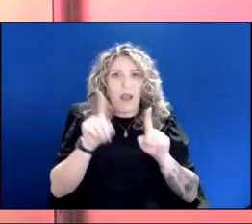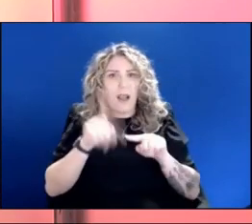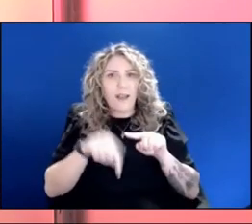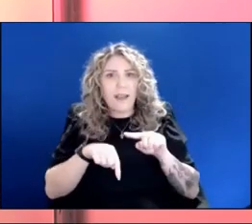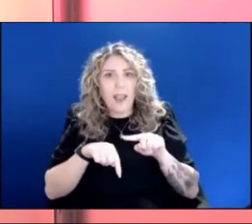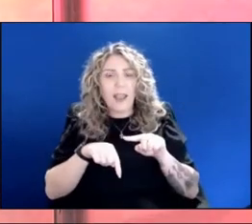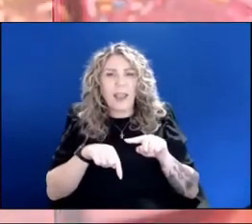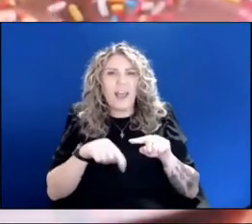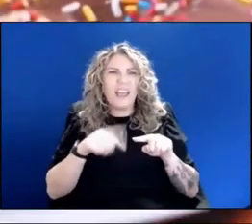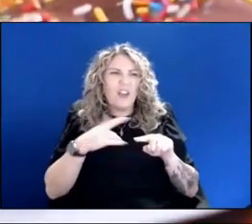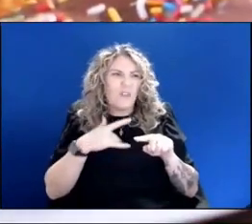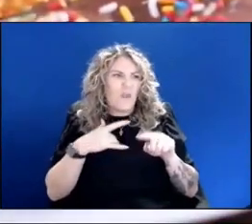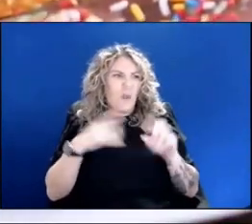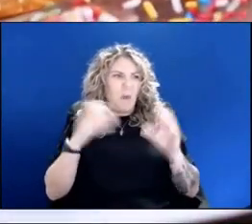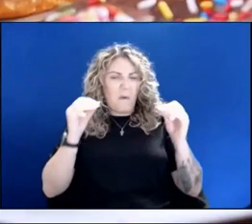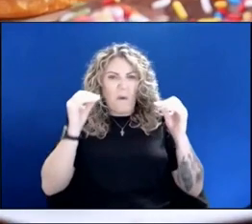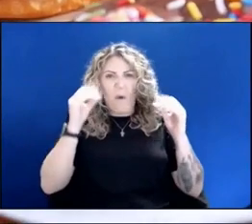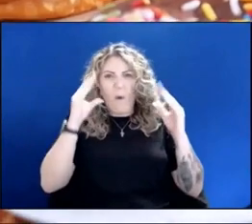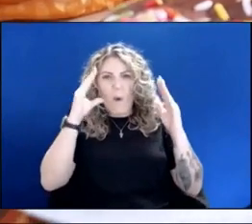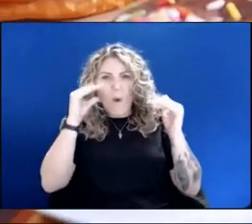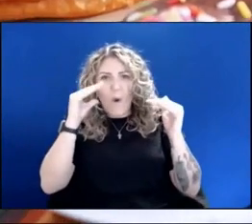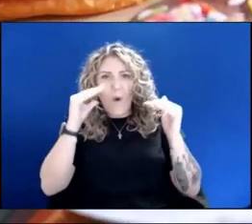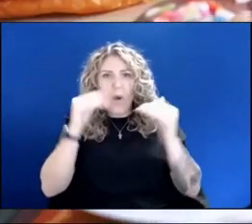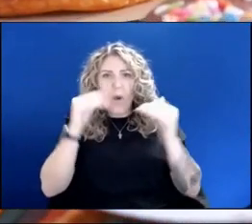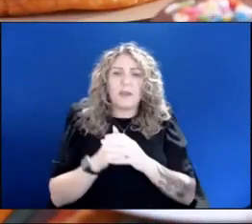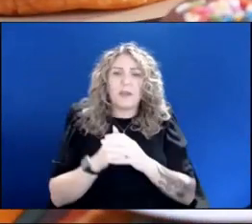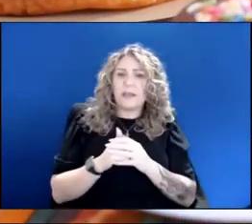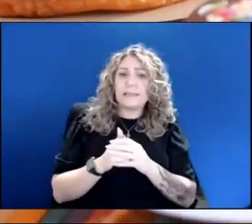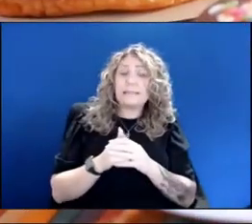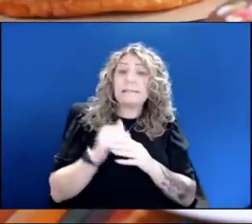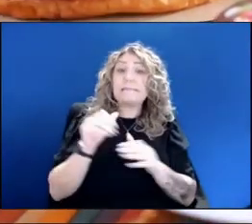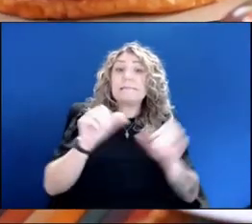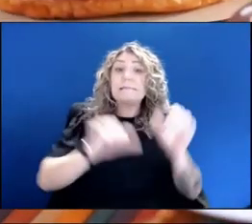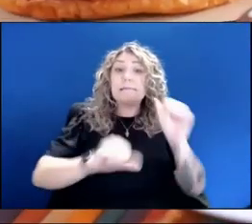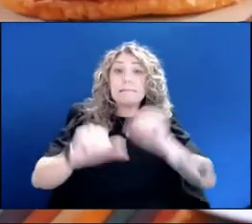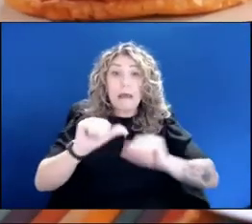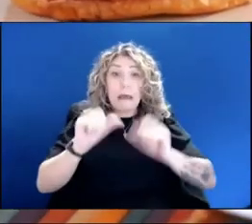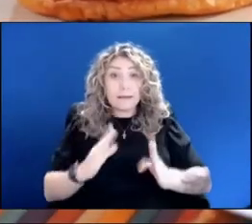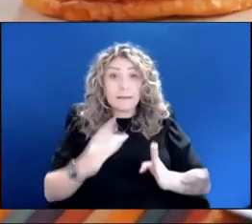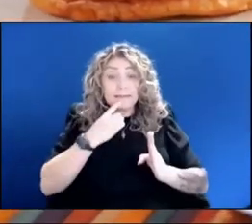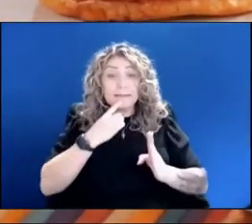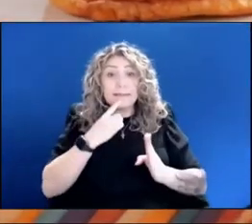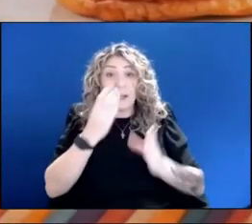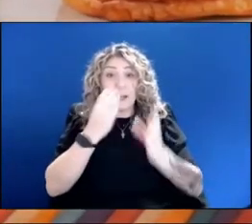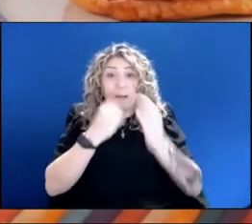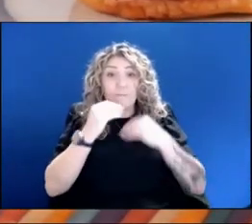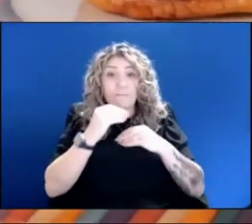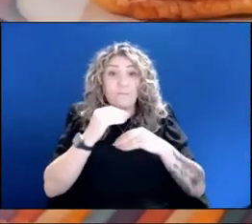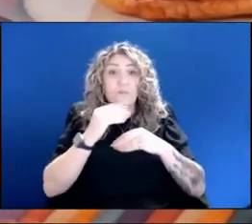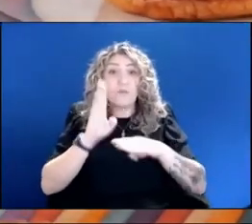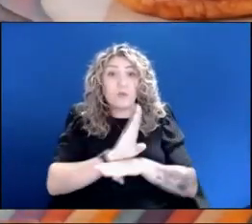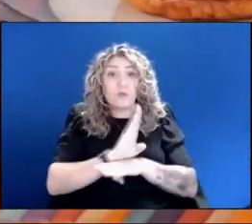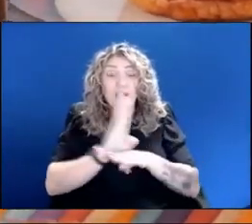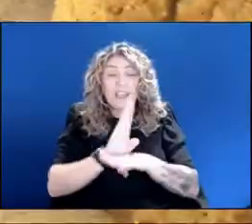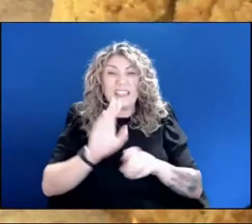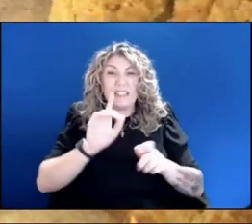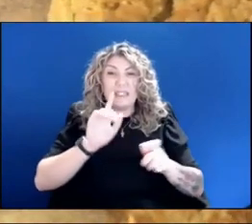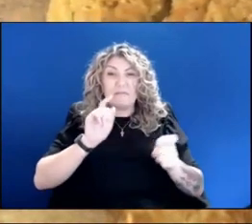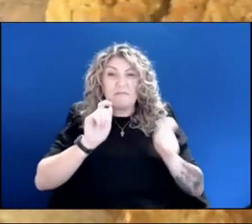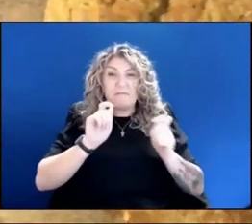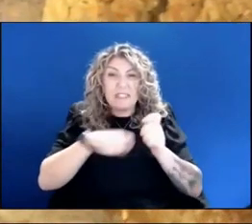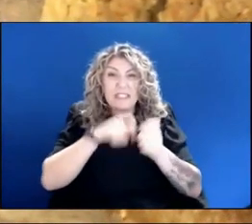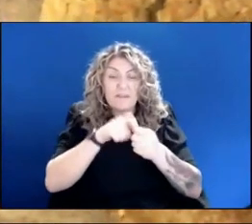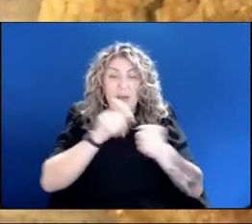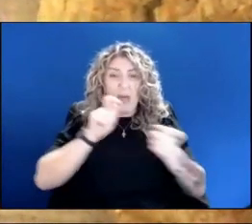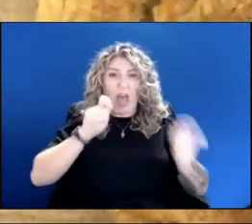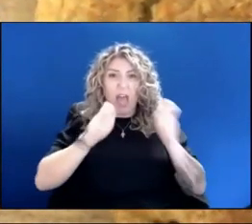feeling. Would you be surprised to learn that scientists say food companies can specifically engineer their junk foods to